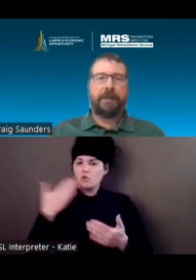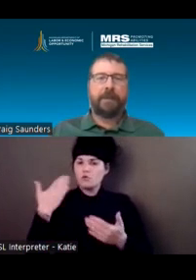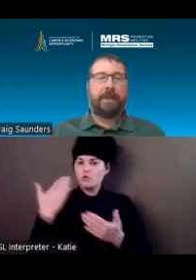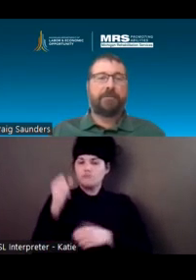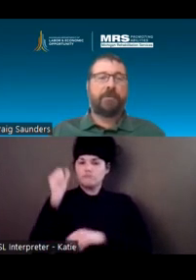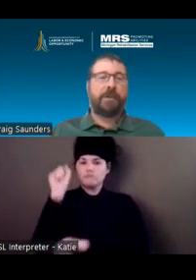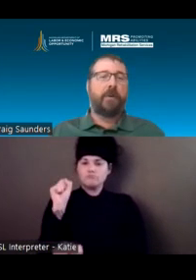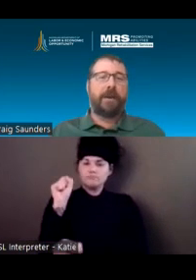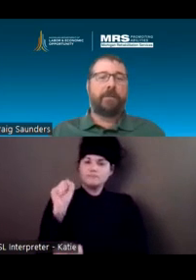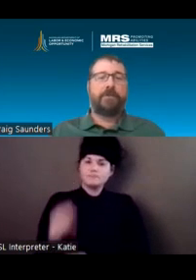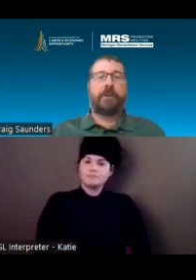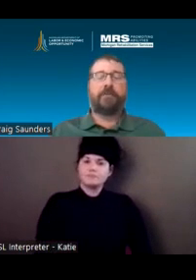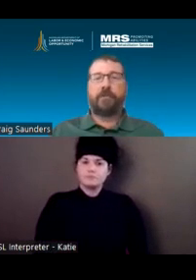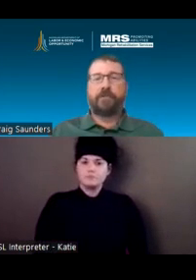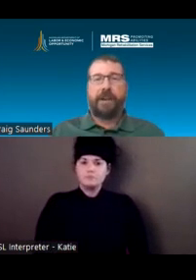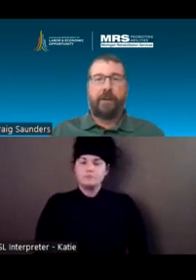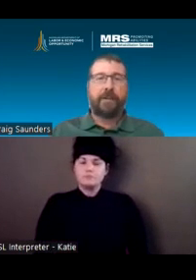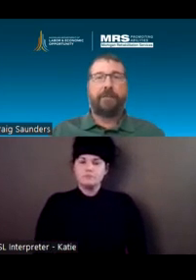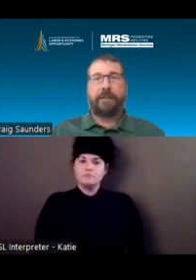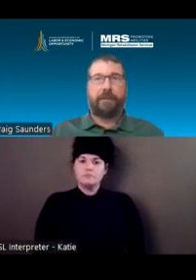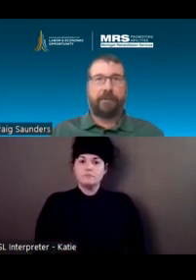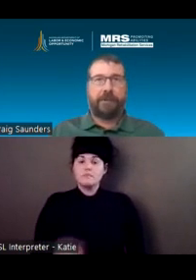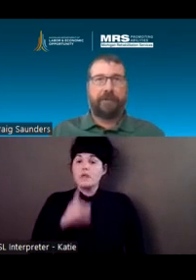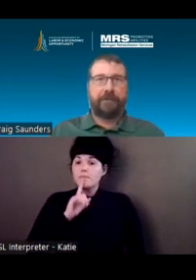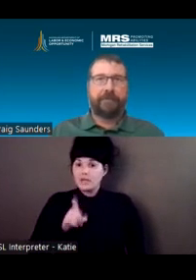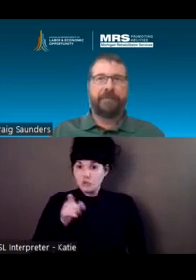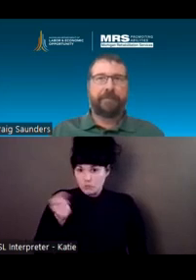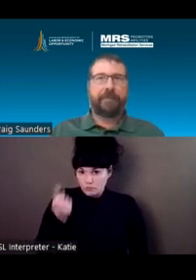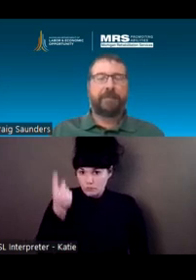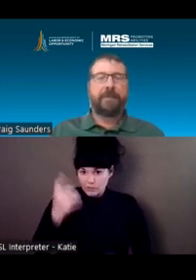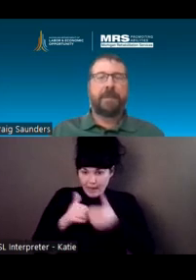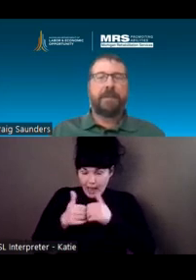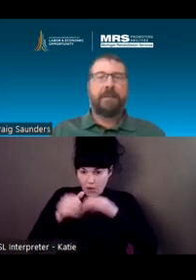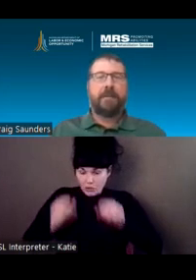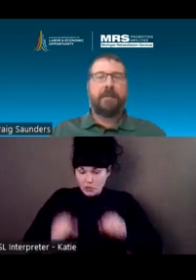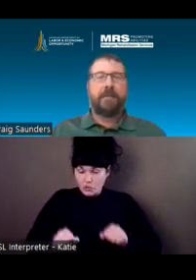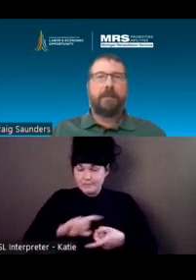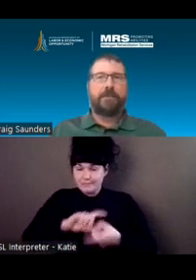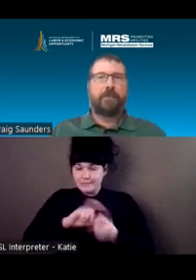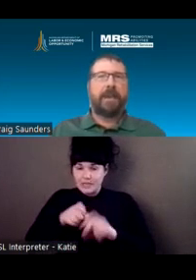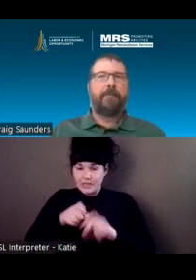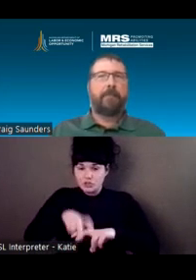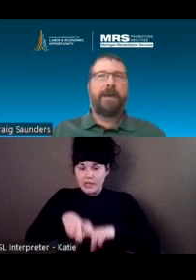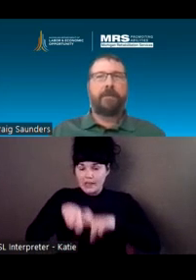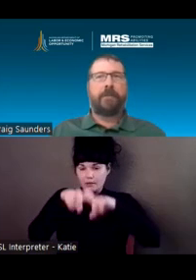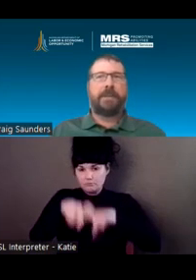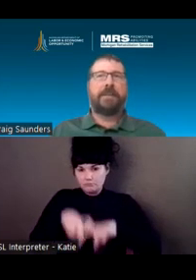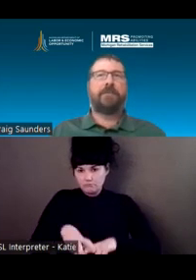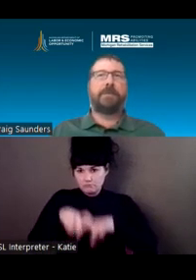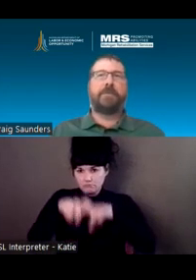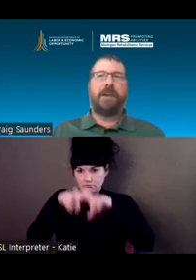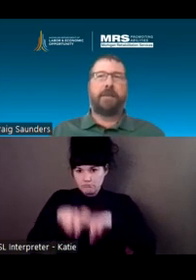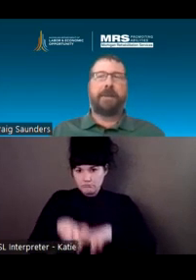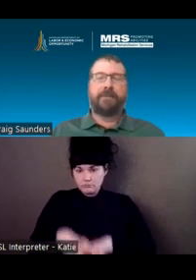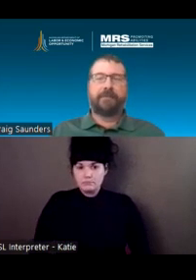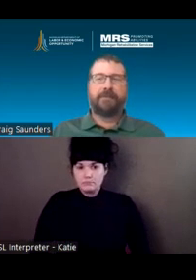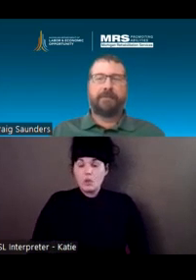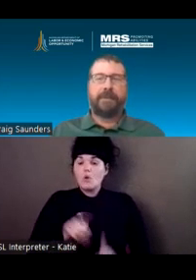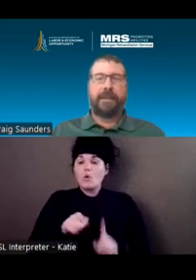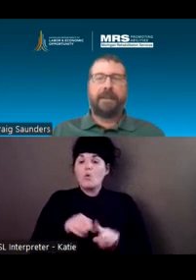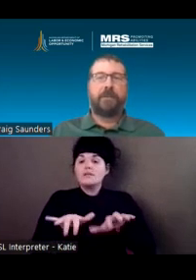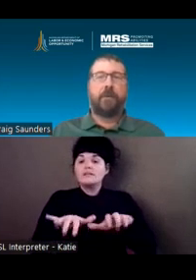And make sure you know how to adjust your chair if it does adjust. Make sure to not pound your keys when you're